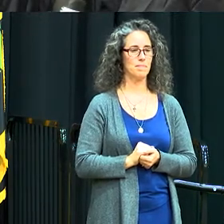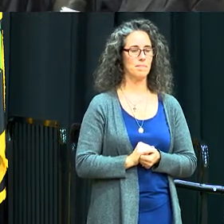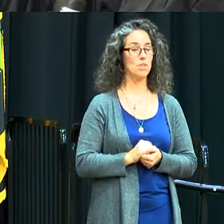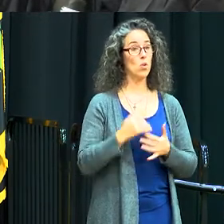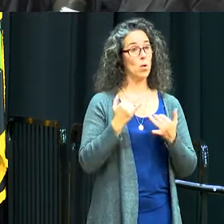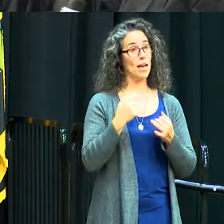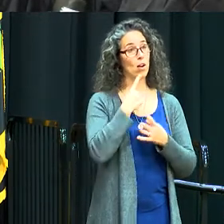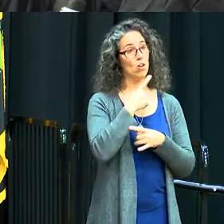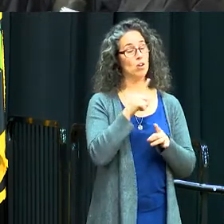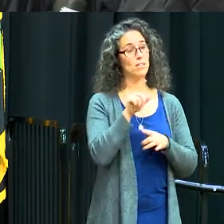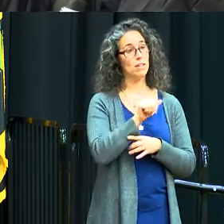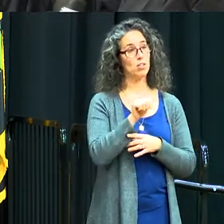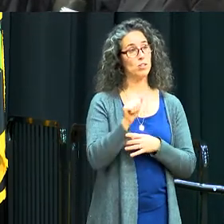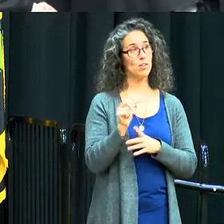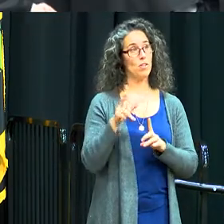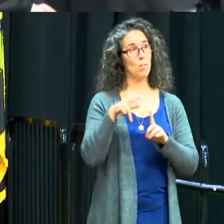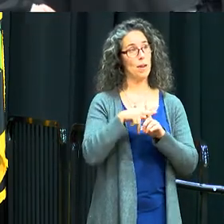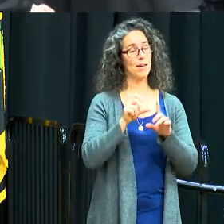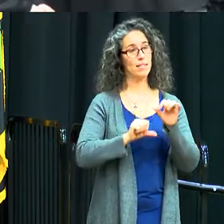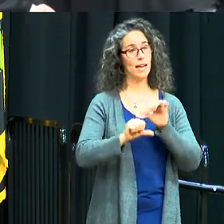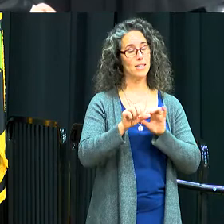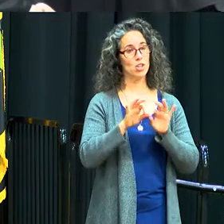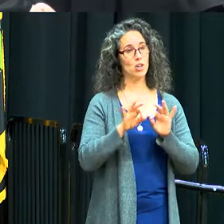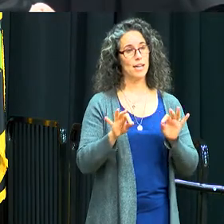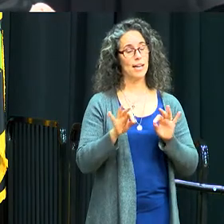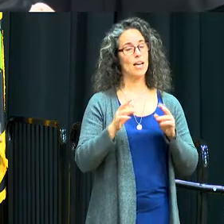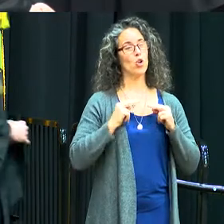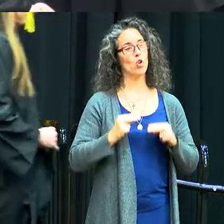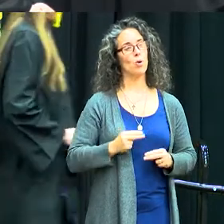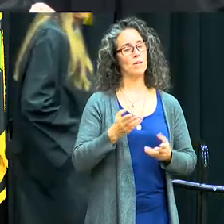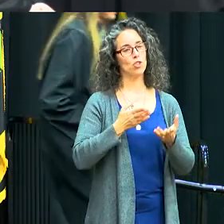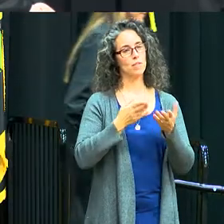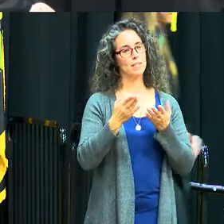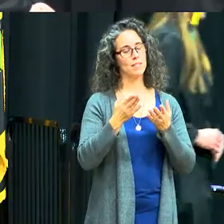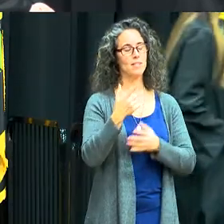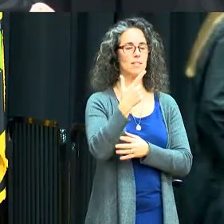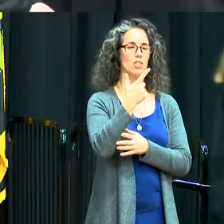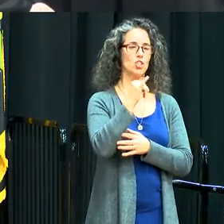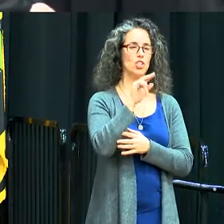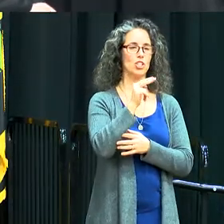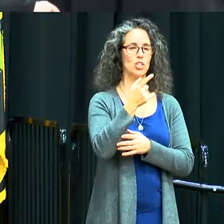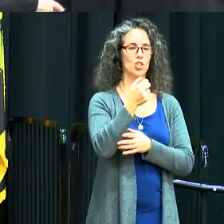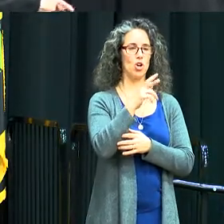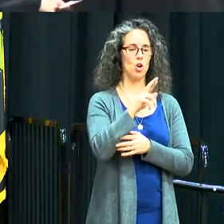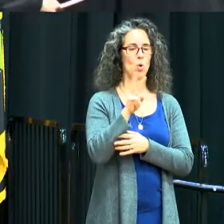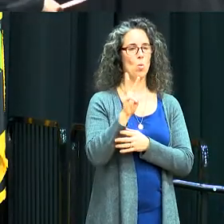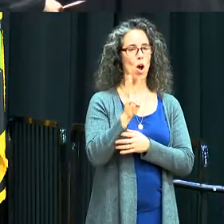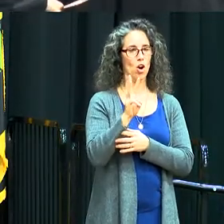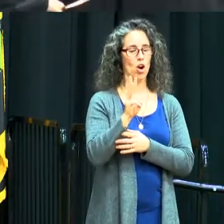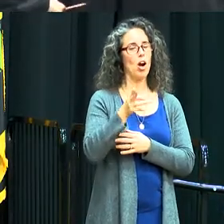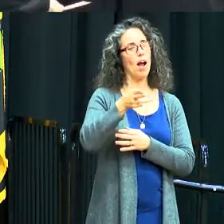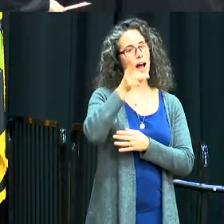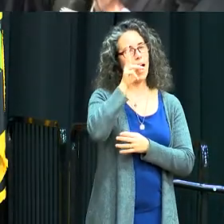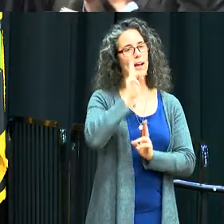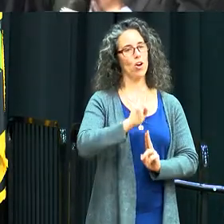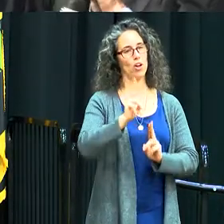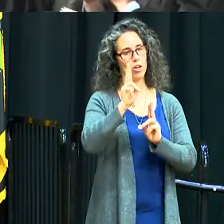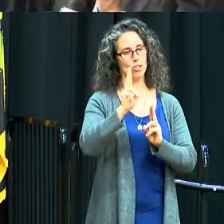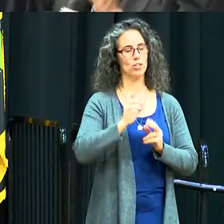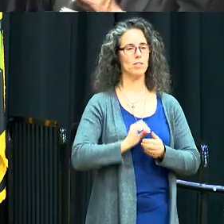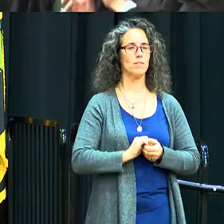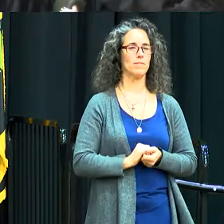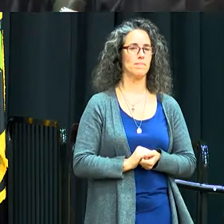We now confer the Associate of Applied Science degrees in Human Services, Ginger H. Walker, High Honors.